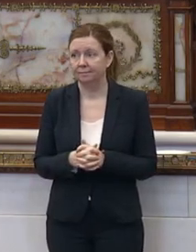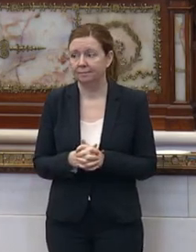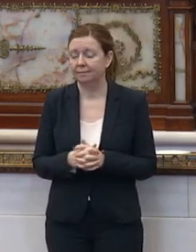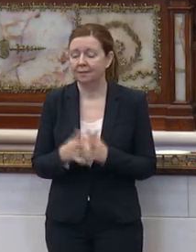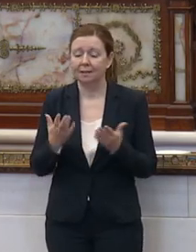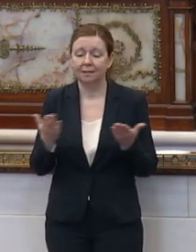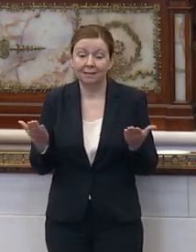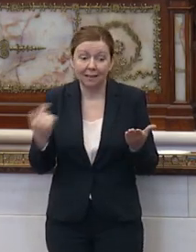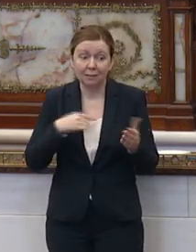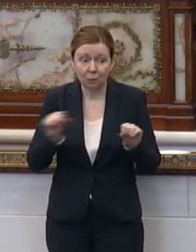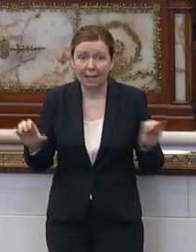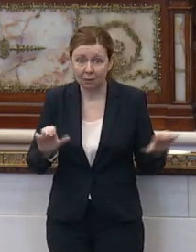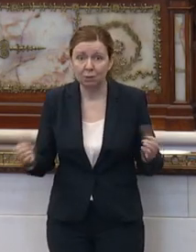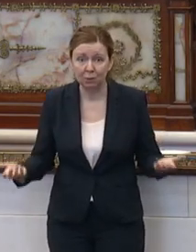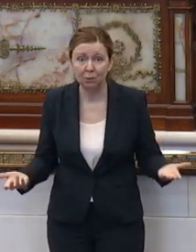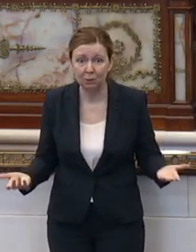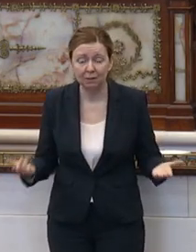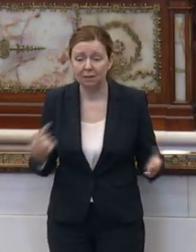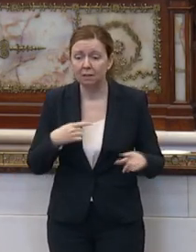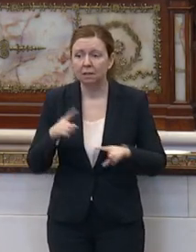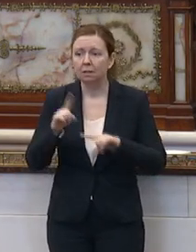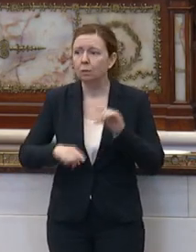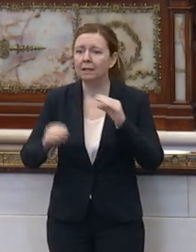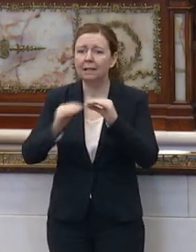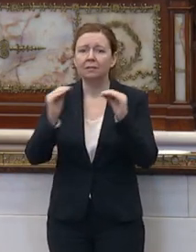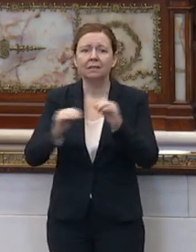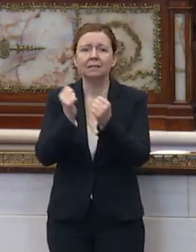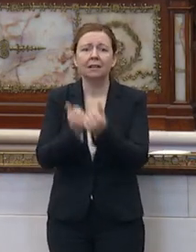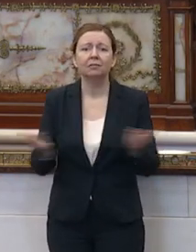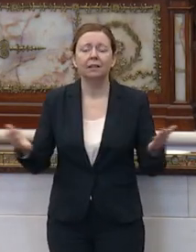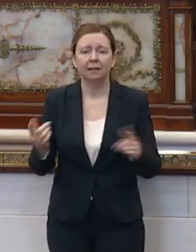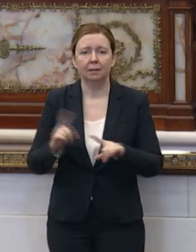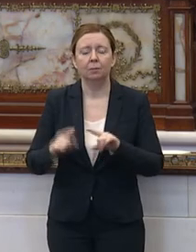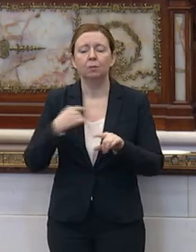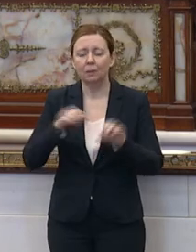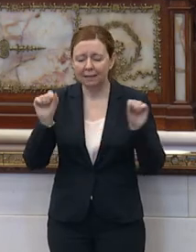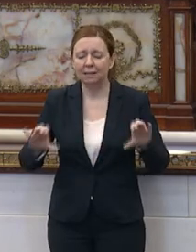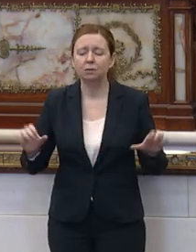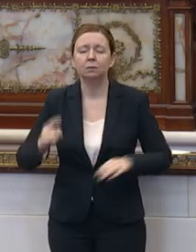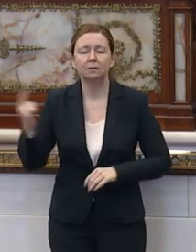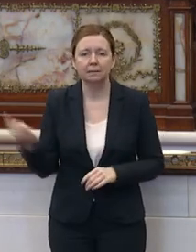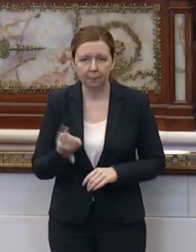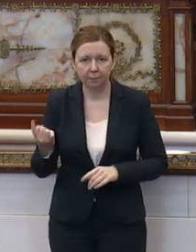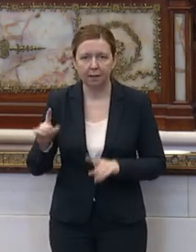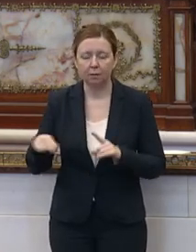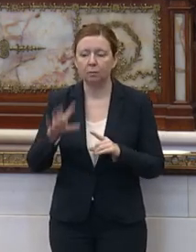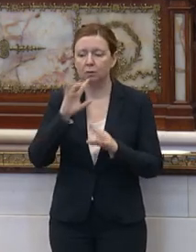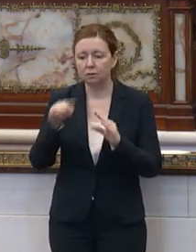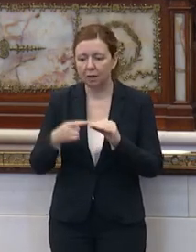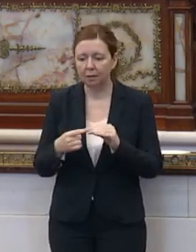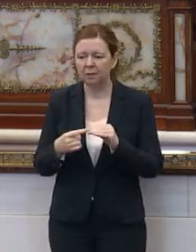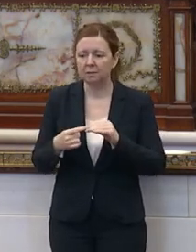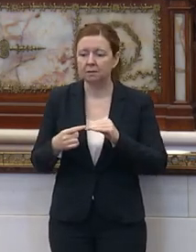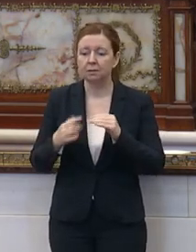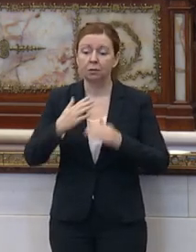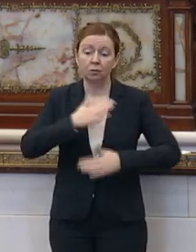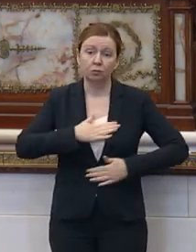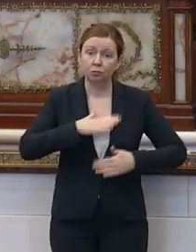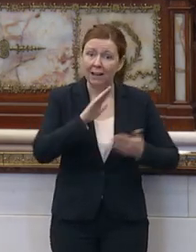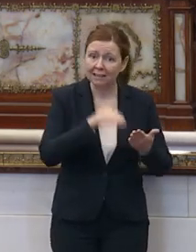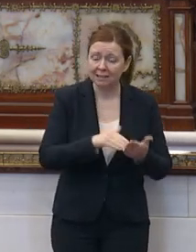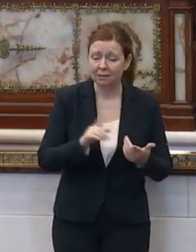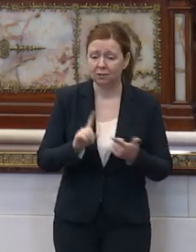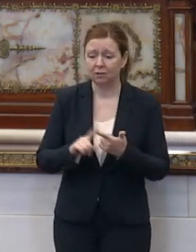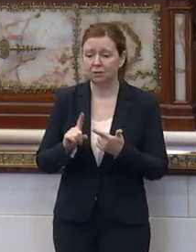there are things that we can do, right? We can't fix everything, but there are things that we can do. And when we're talking about rec centers and when